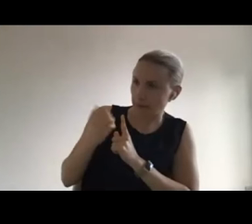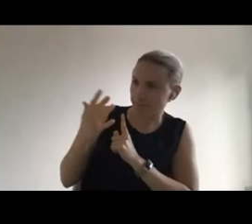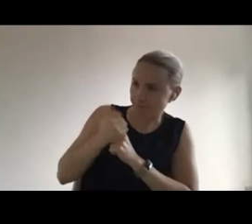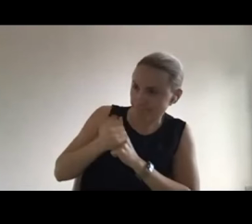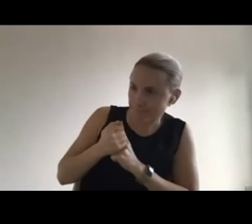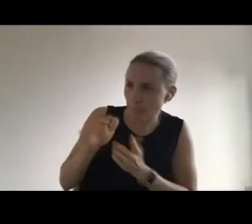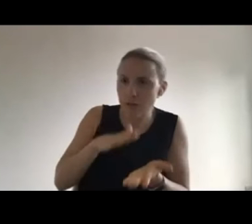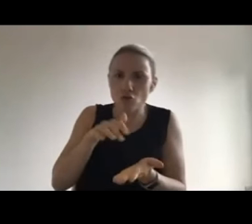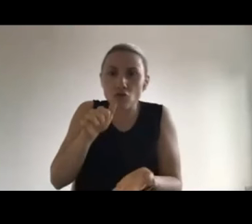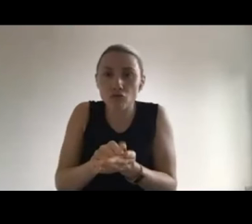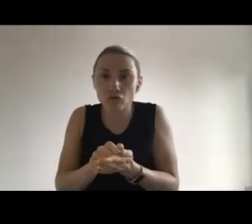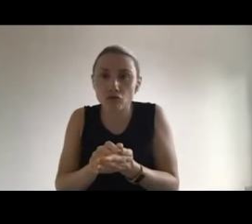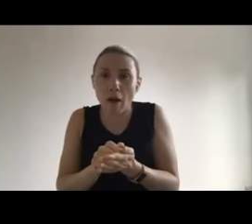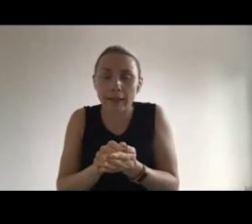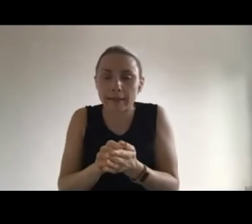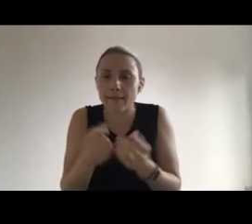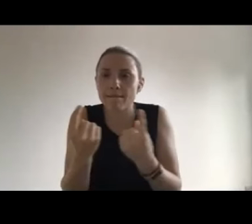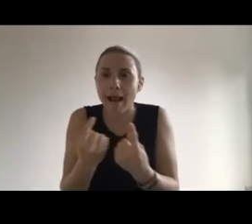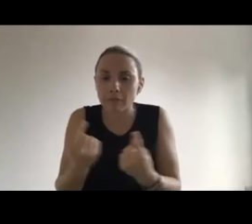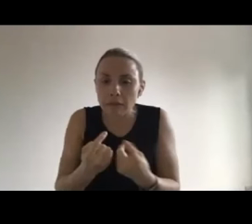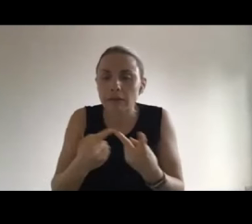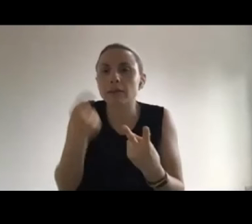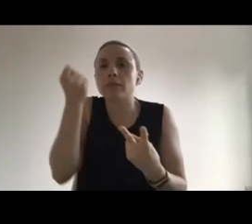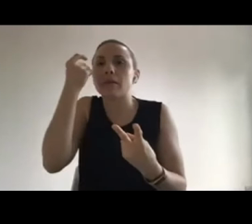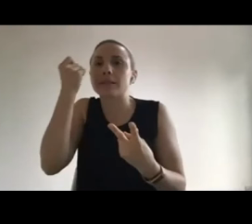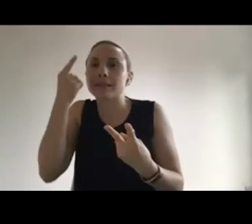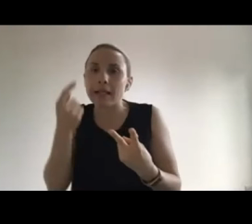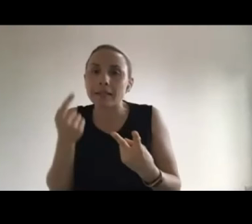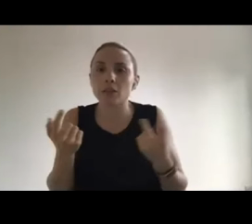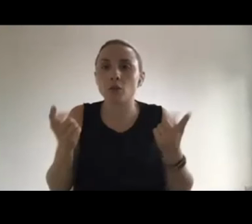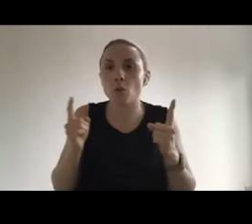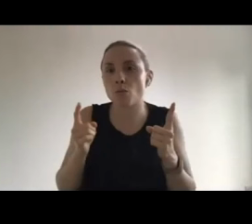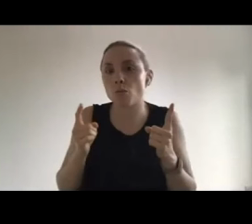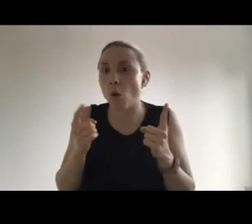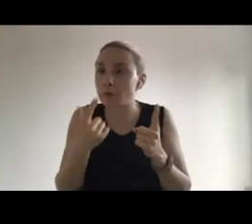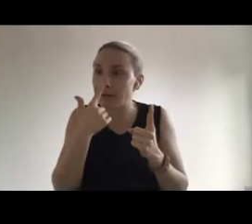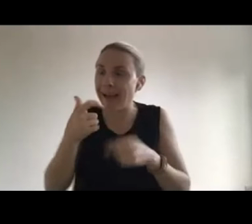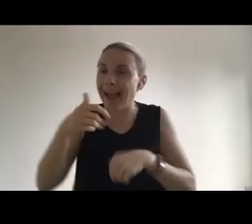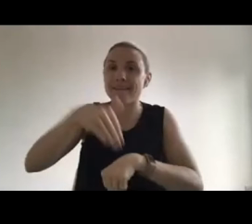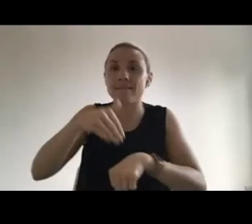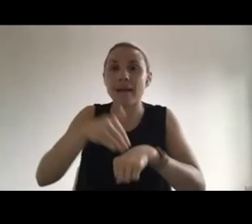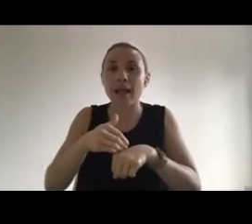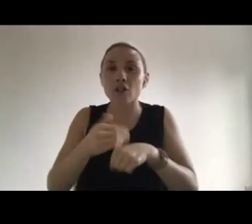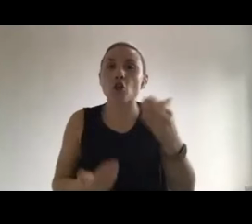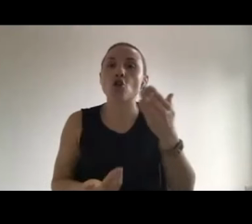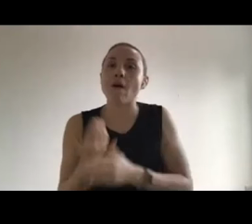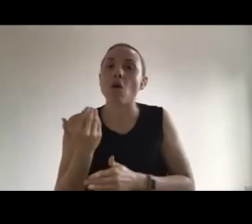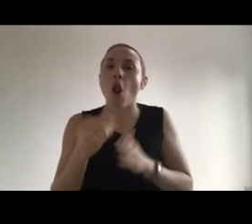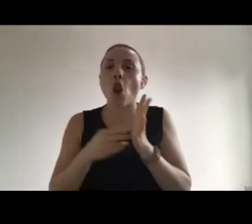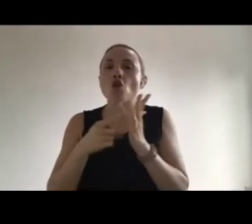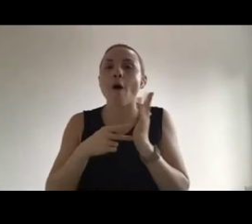actors and factors that motivate and shape the adoption of novel hearing therapeutics. Because if we have a